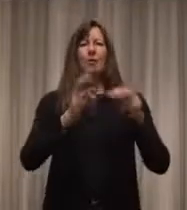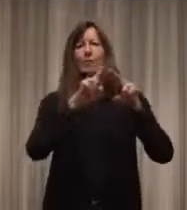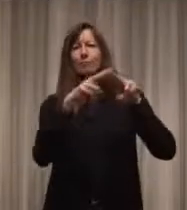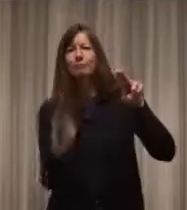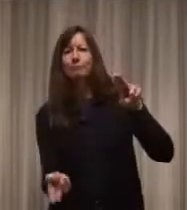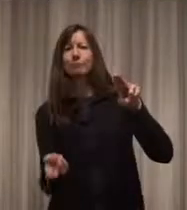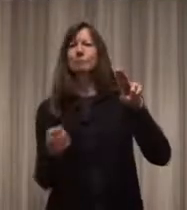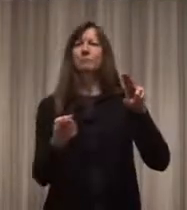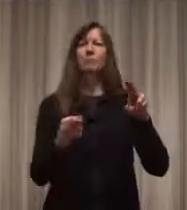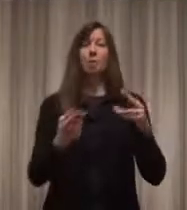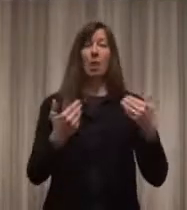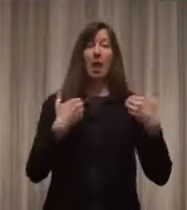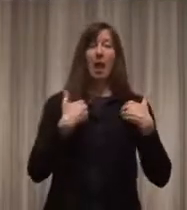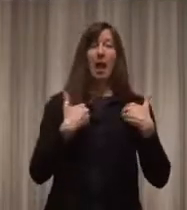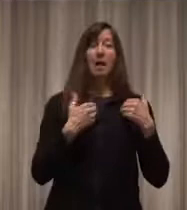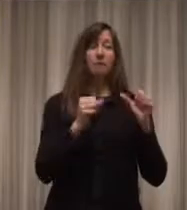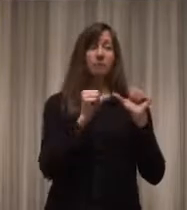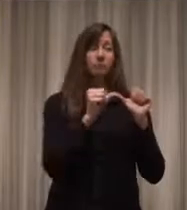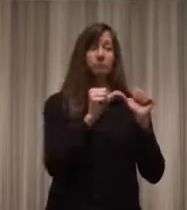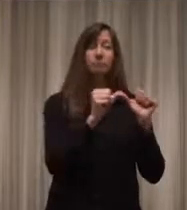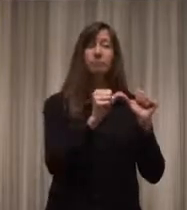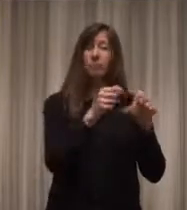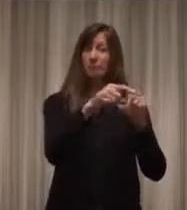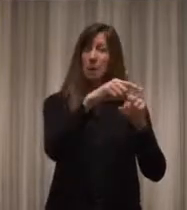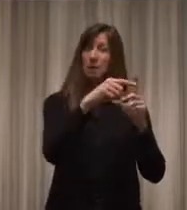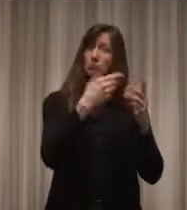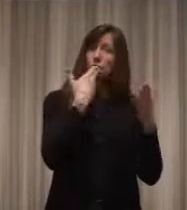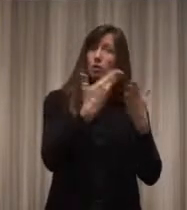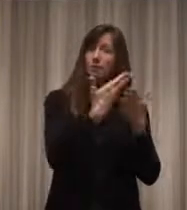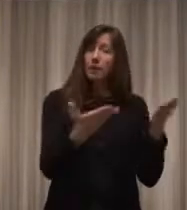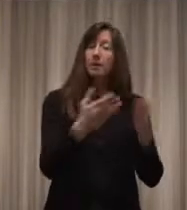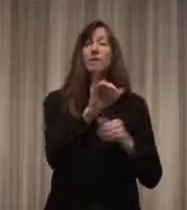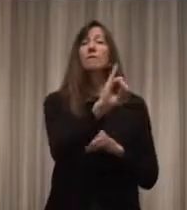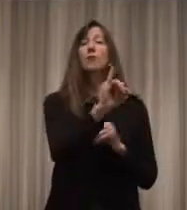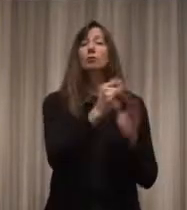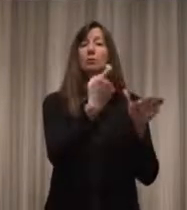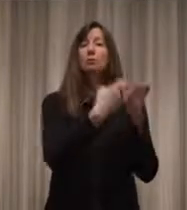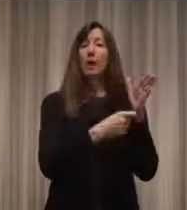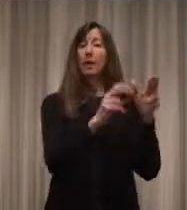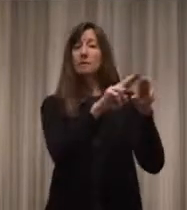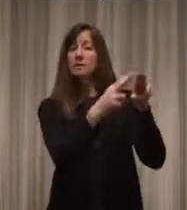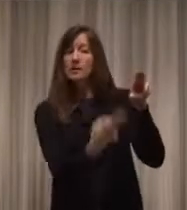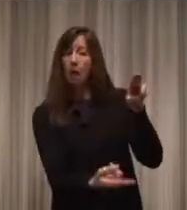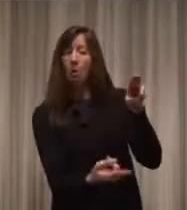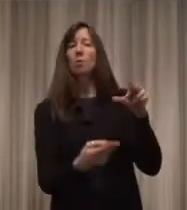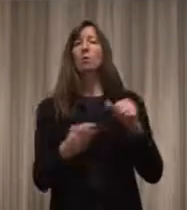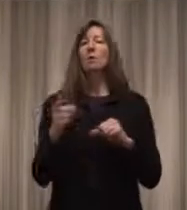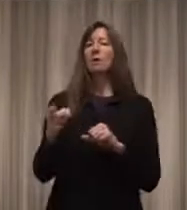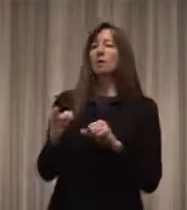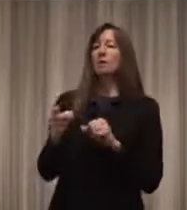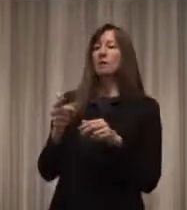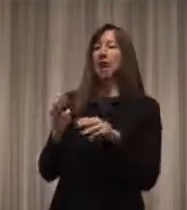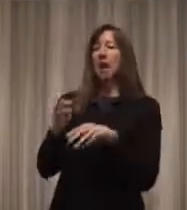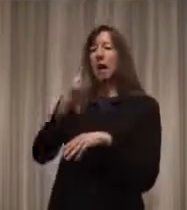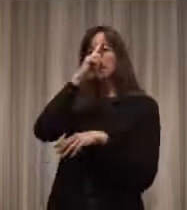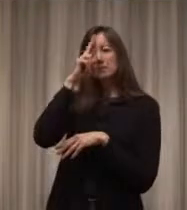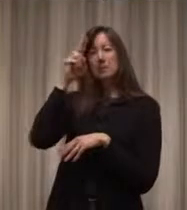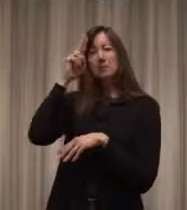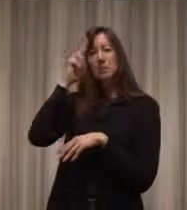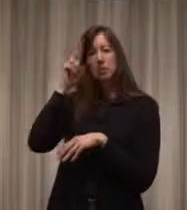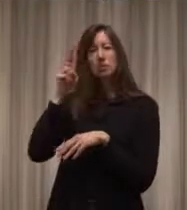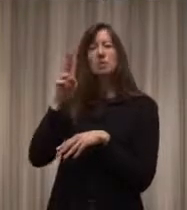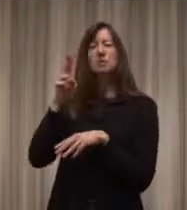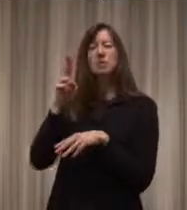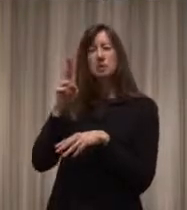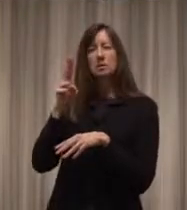going down, we have vaccination numbers going up, albeit at a much slower rate than we'd like. How do we keep